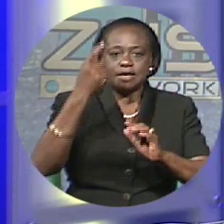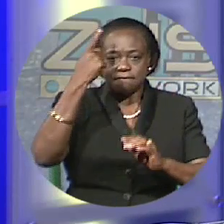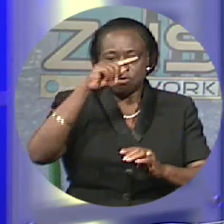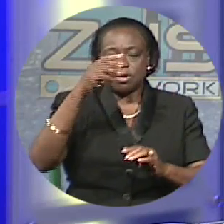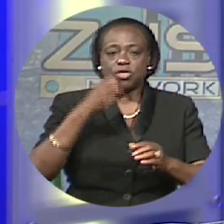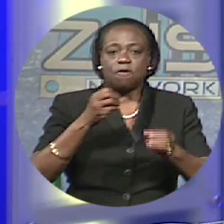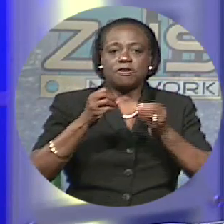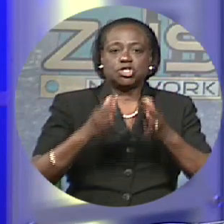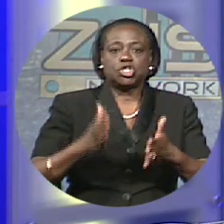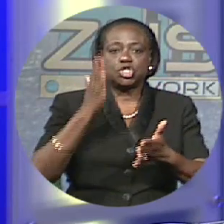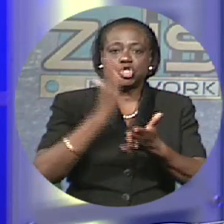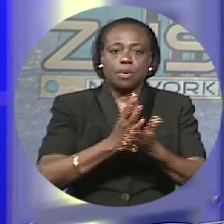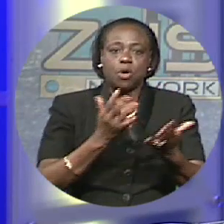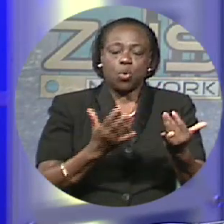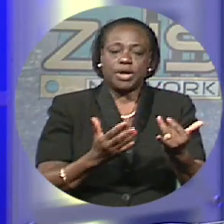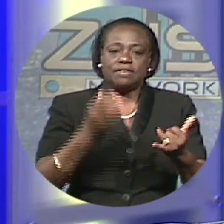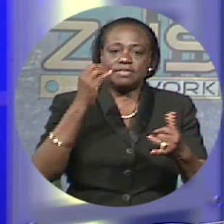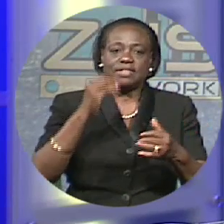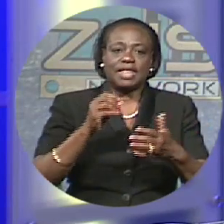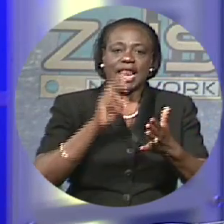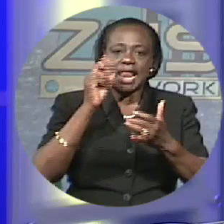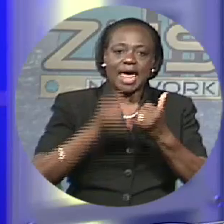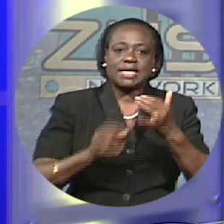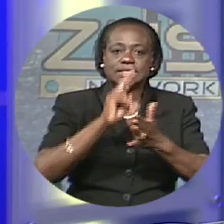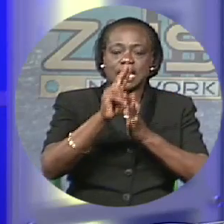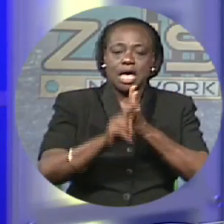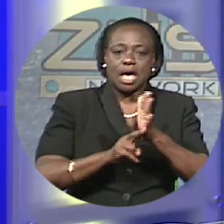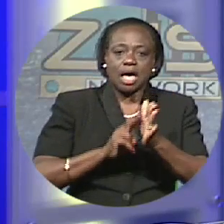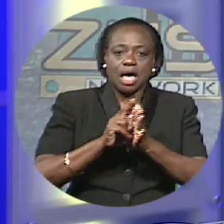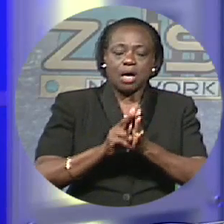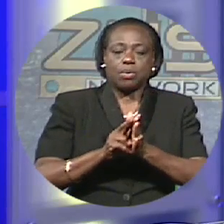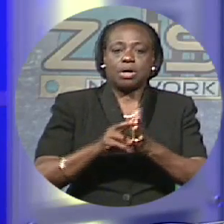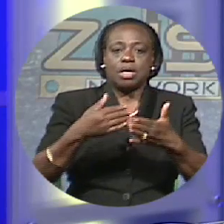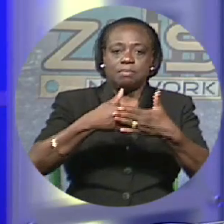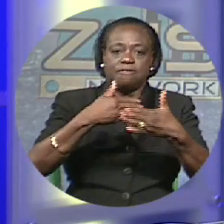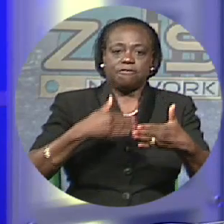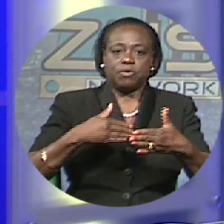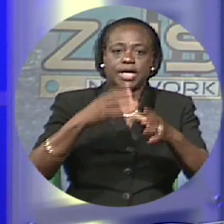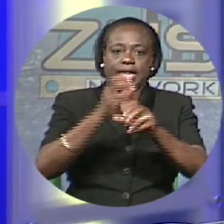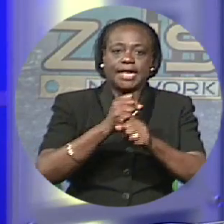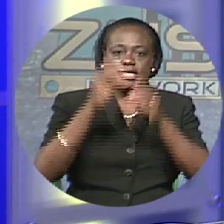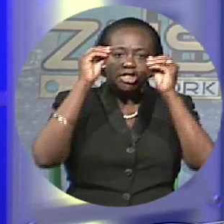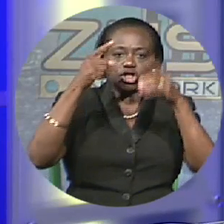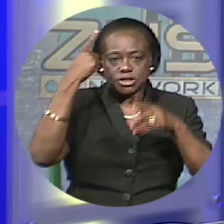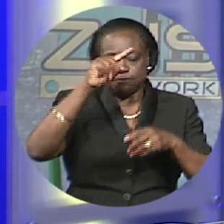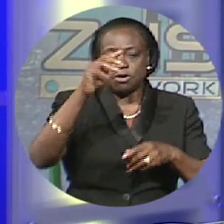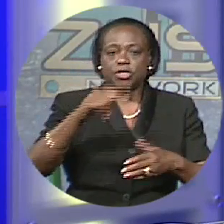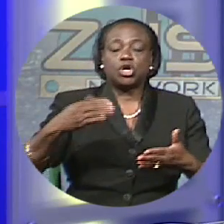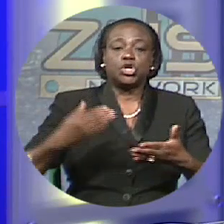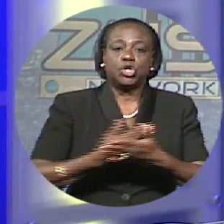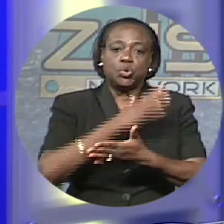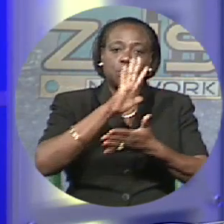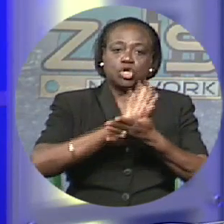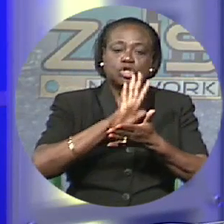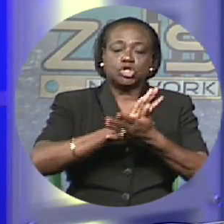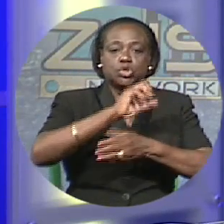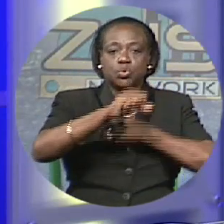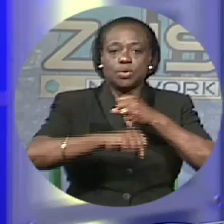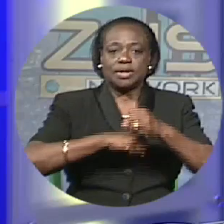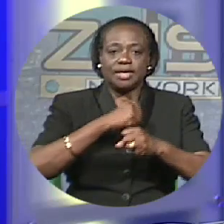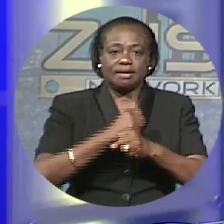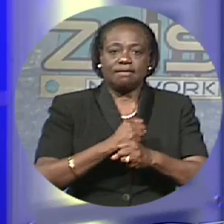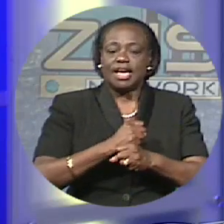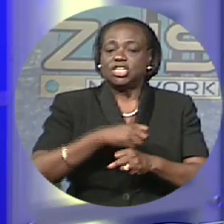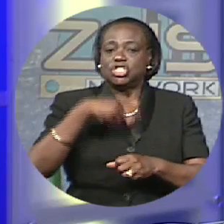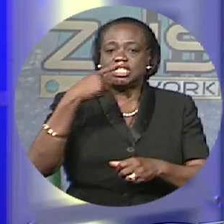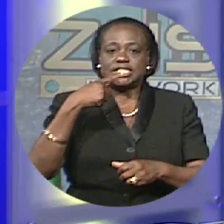hour to plan for the new academic school term. Belinda Wilson says time and time again she has heard the cries of an incomplete vetting process that